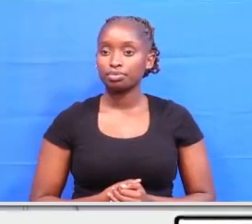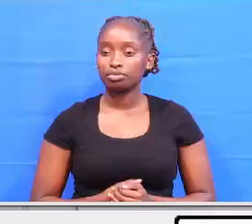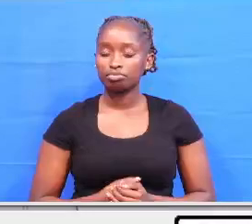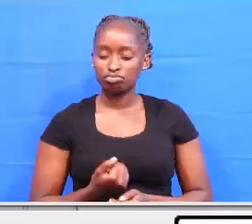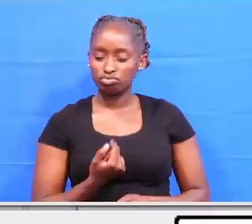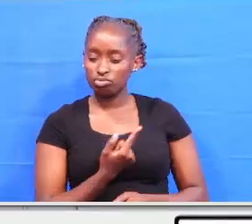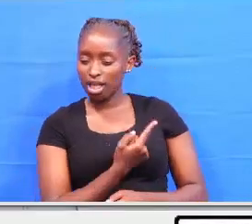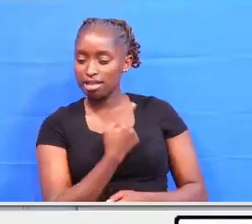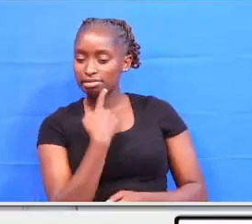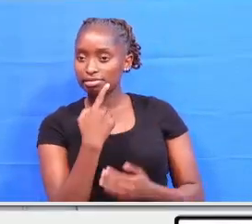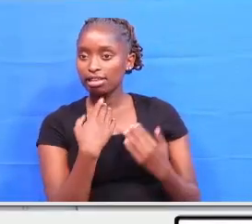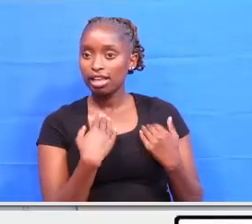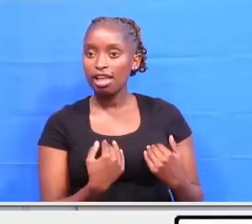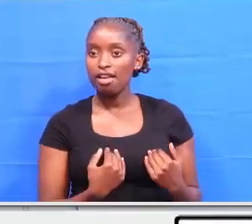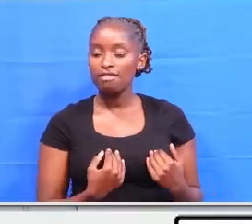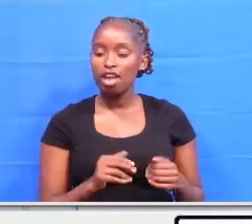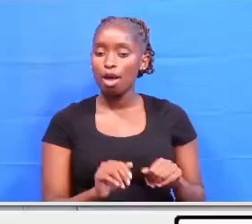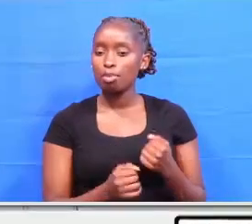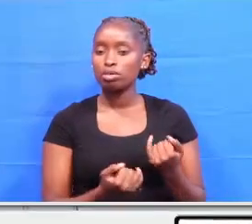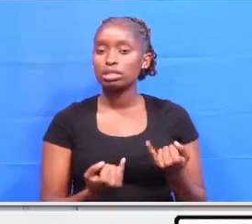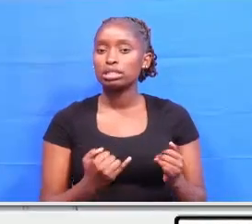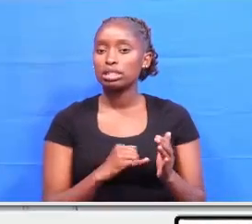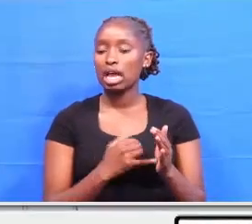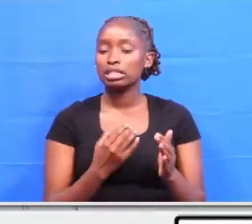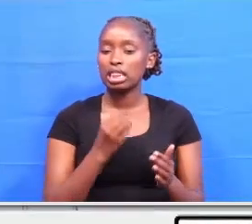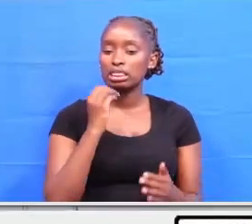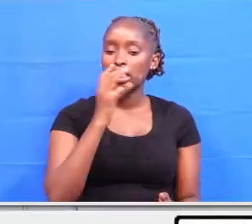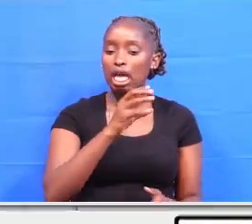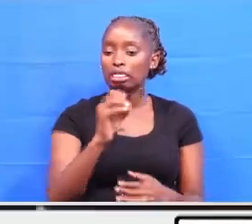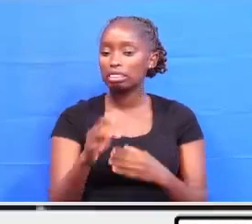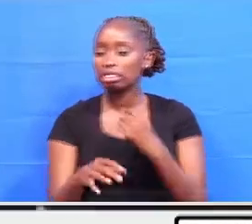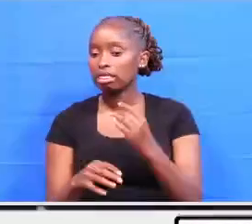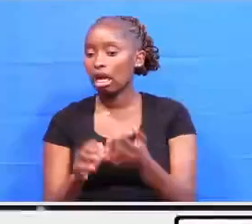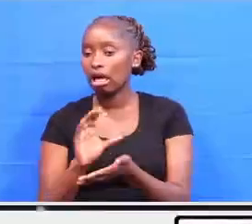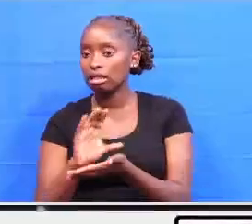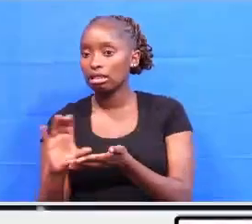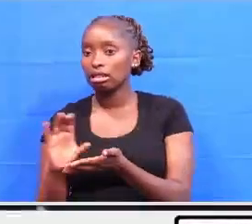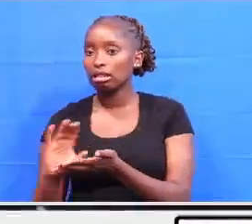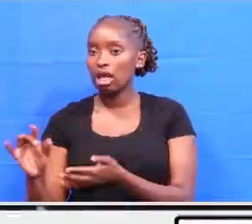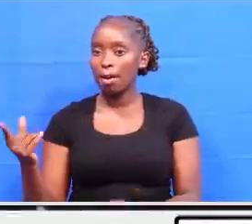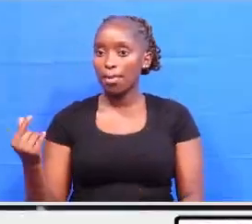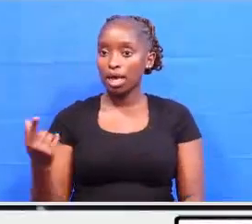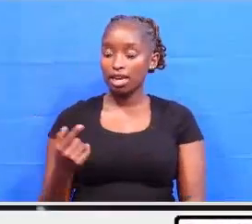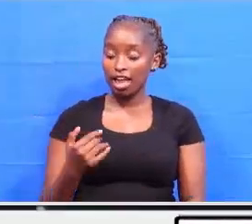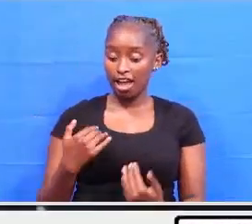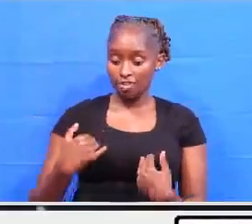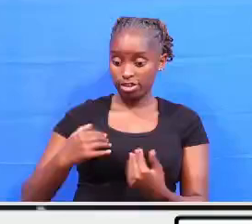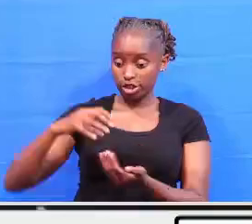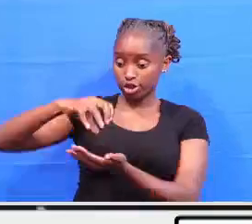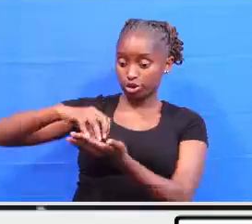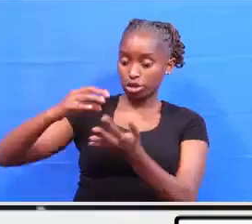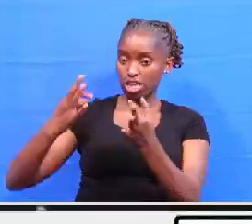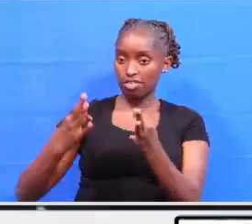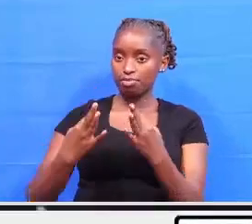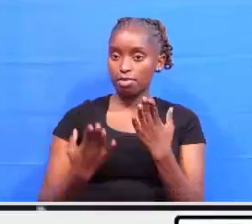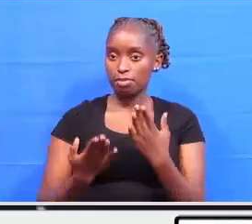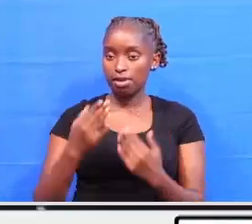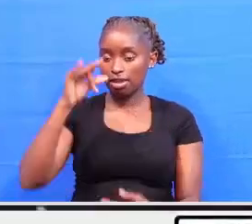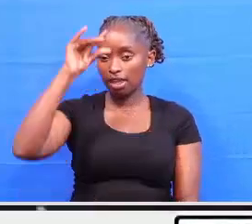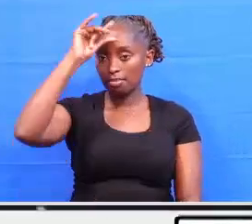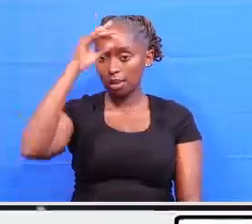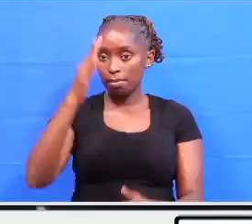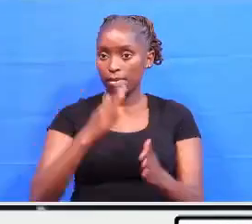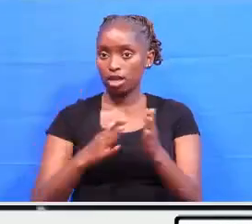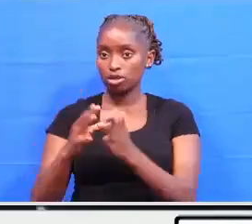can't just throw money at people. There is a situation where ideally, if, you know, the government's plans comes to fruition, you